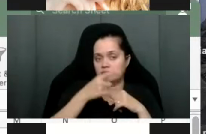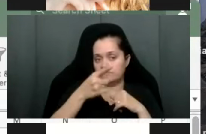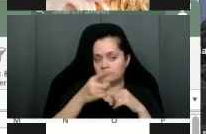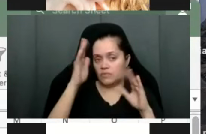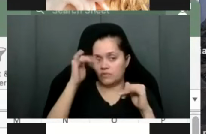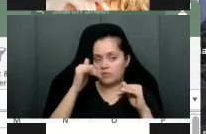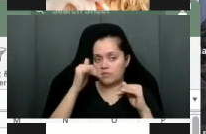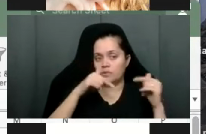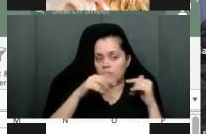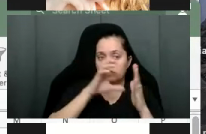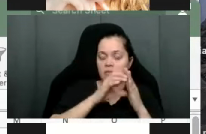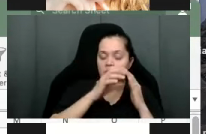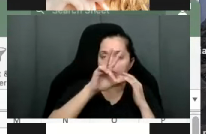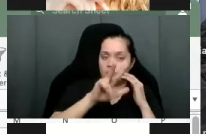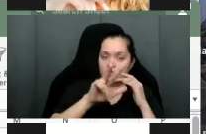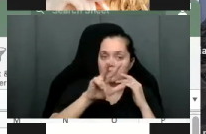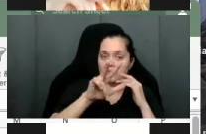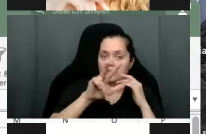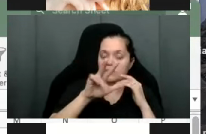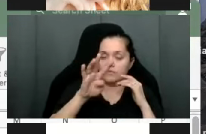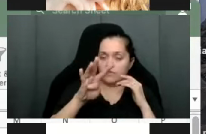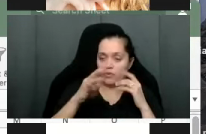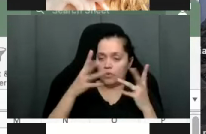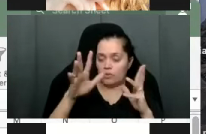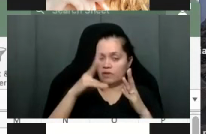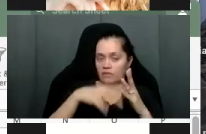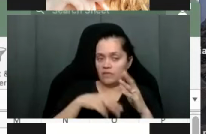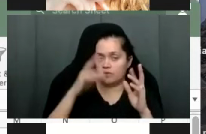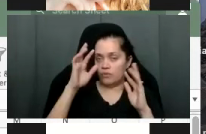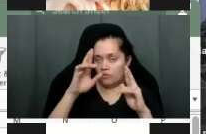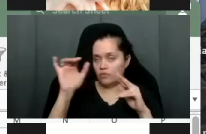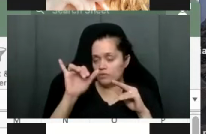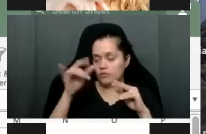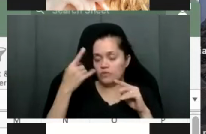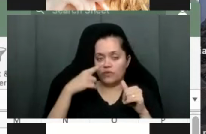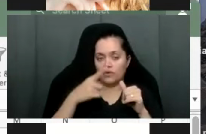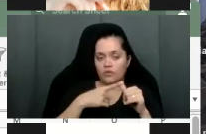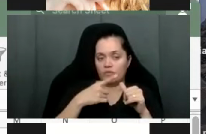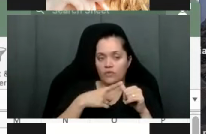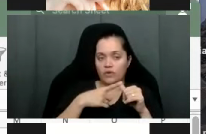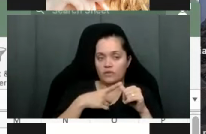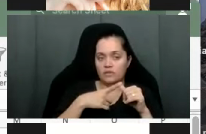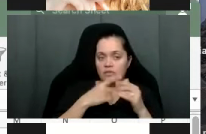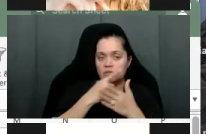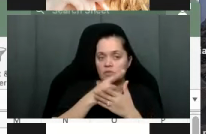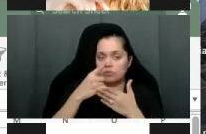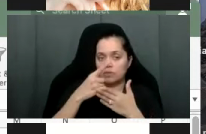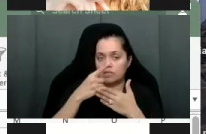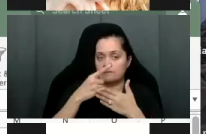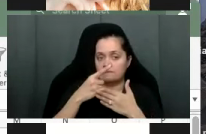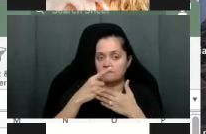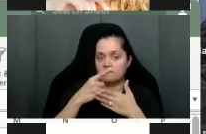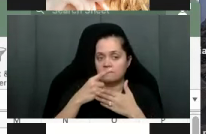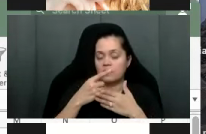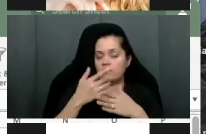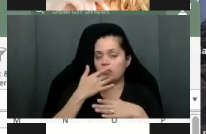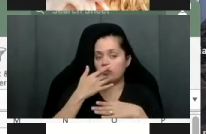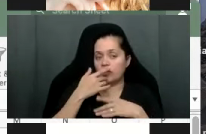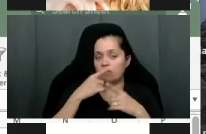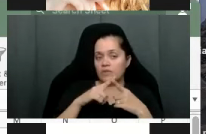back and read chapter 3 and chapter 4 as well. For the first week here, from preface